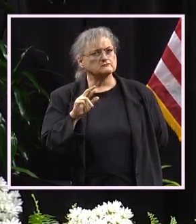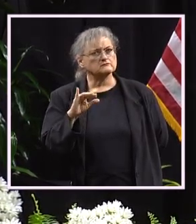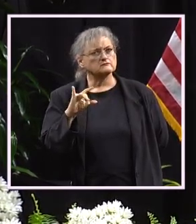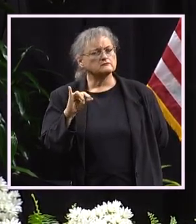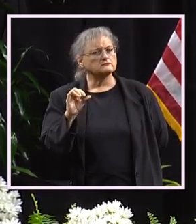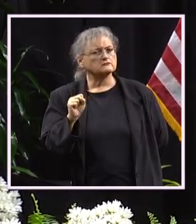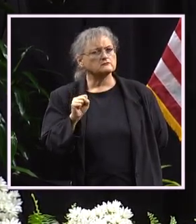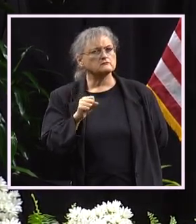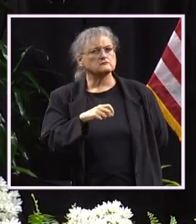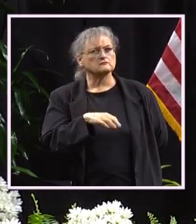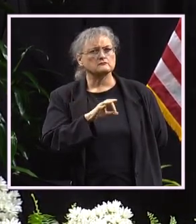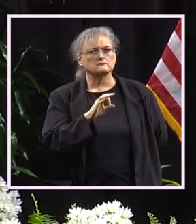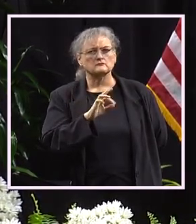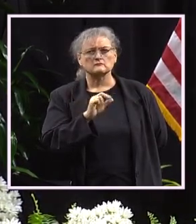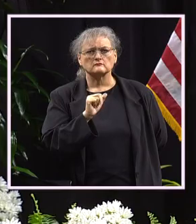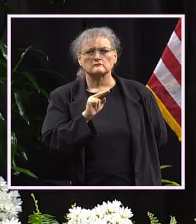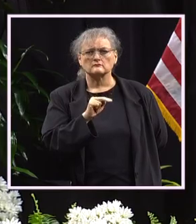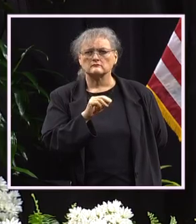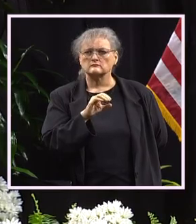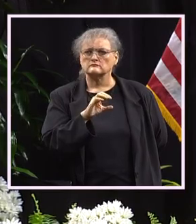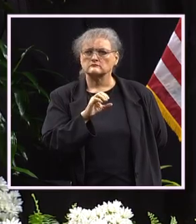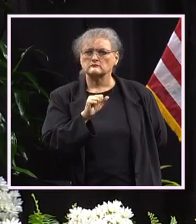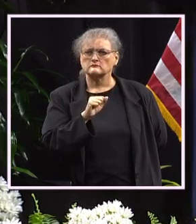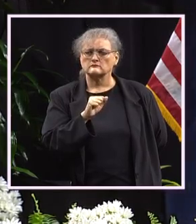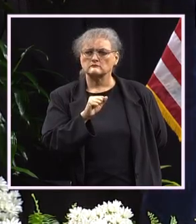Francisco Rene Garza,